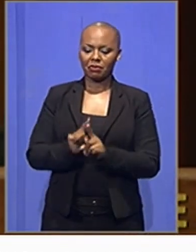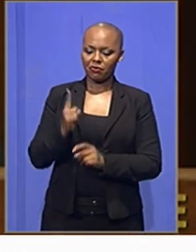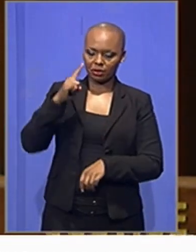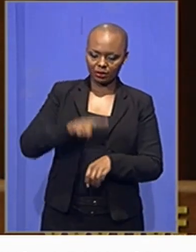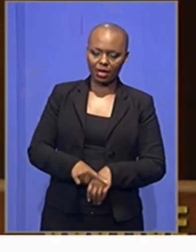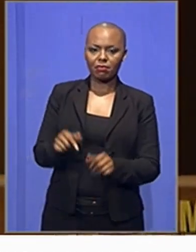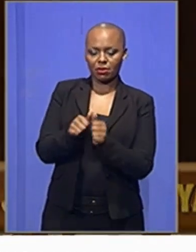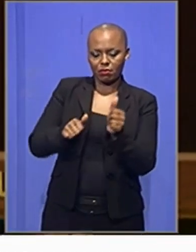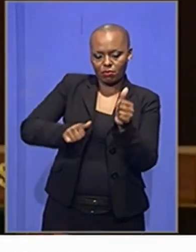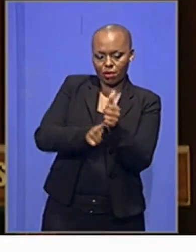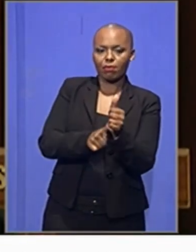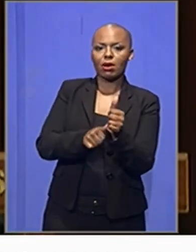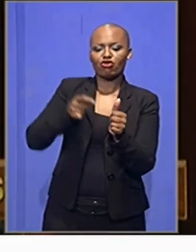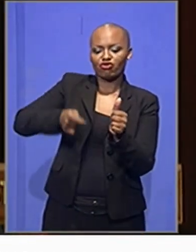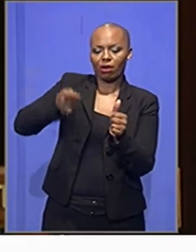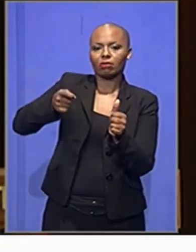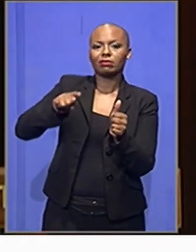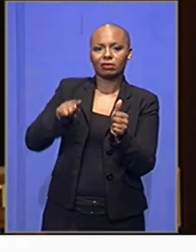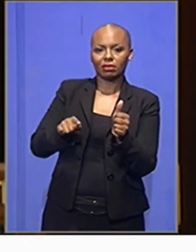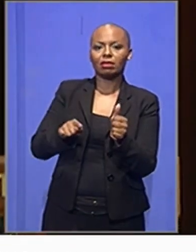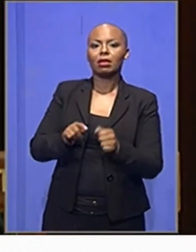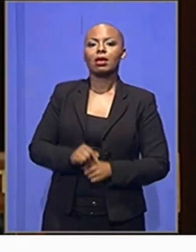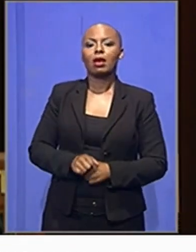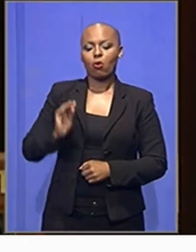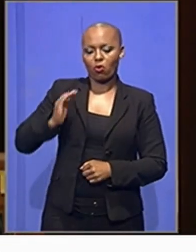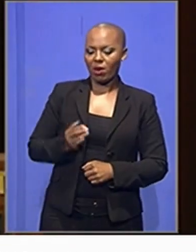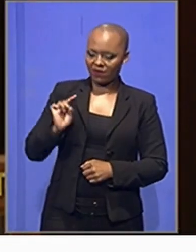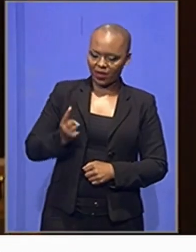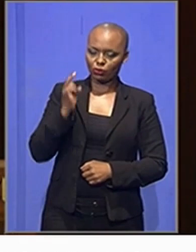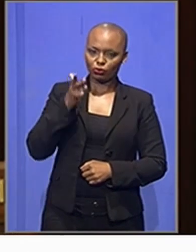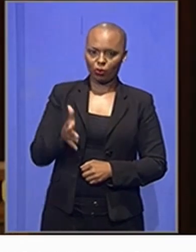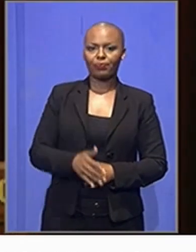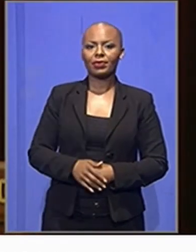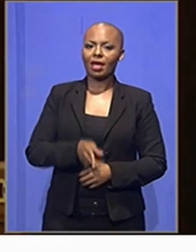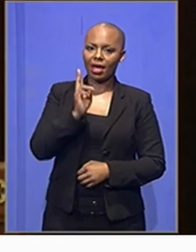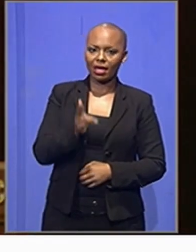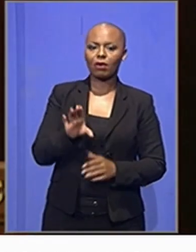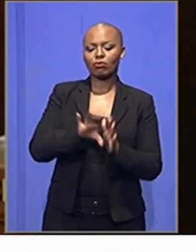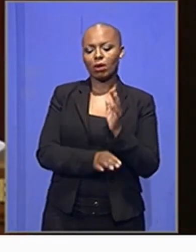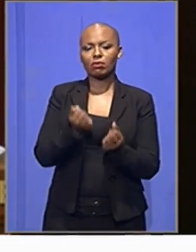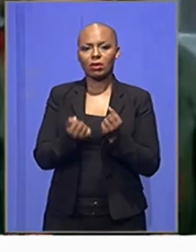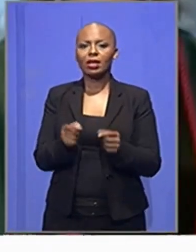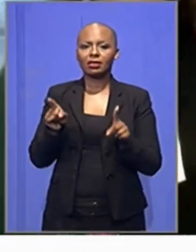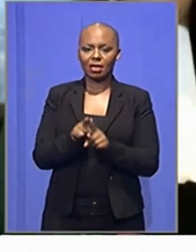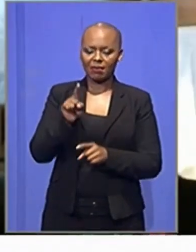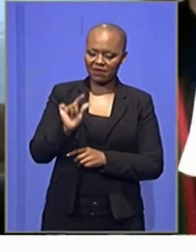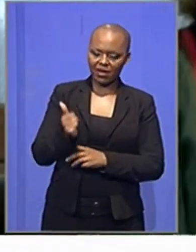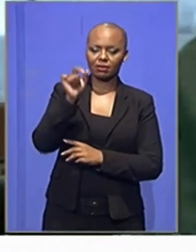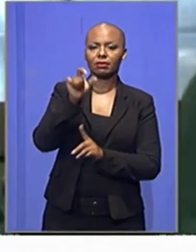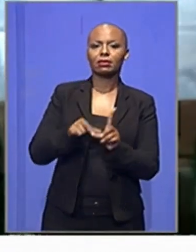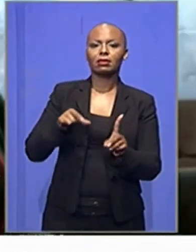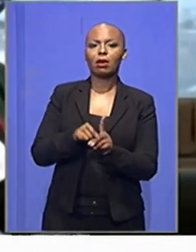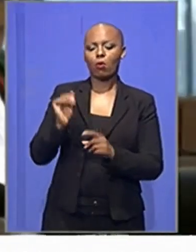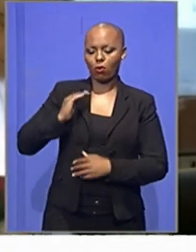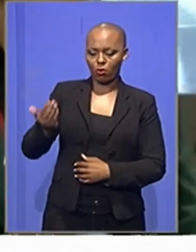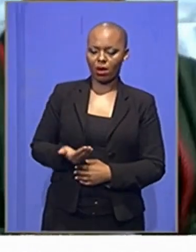mopresidente wa baahlodi. Ha morao ebile mopresidente lekgotleng le phameng la maipiletso. Mafelong ana a